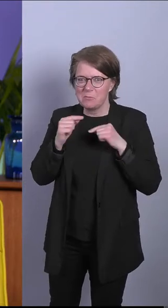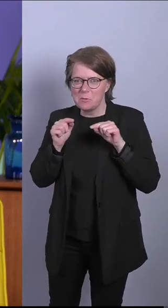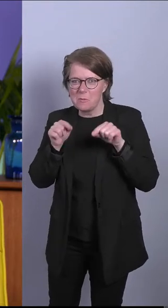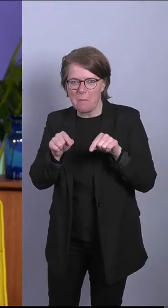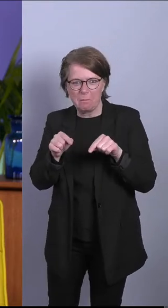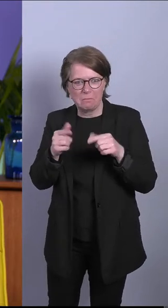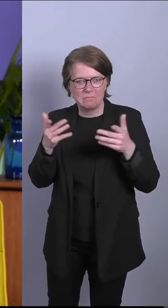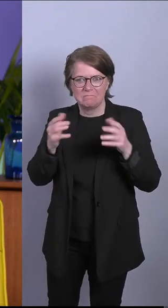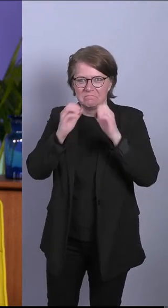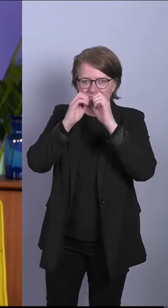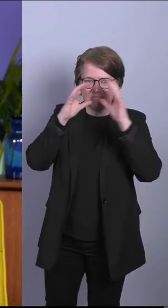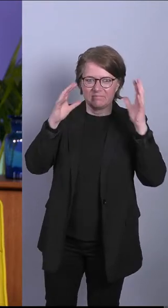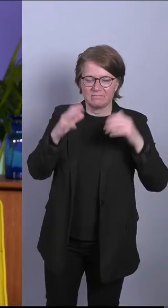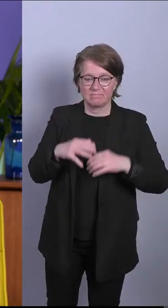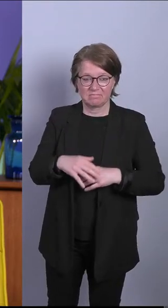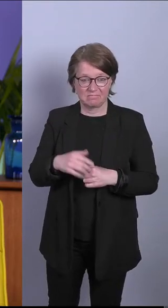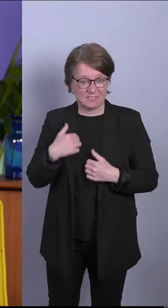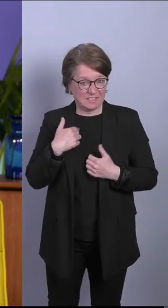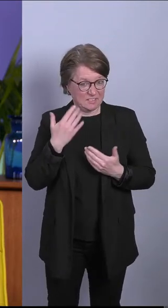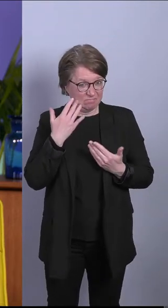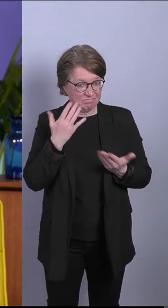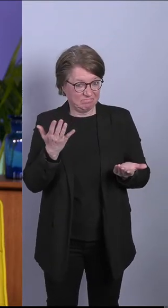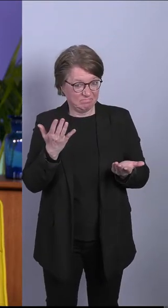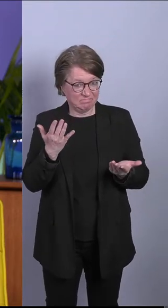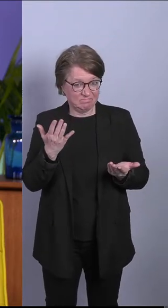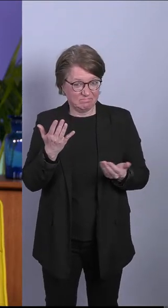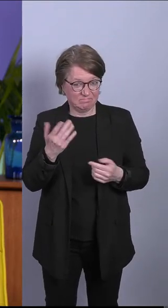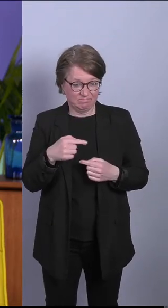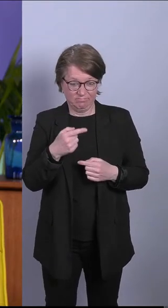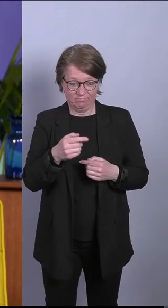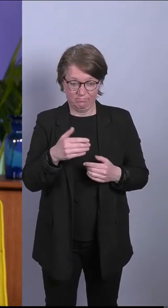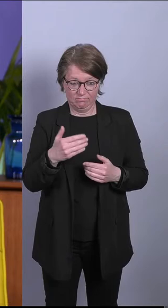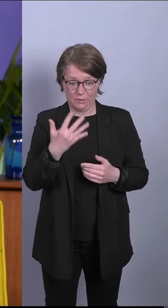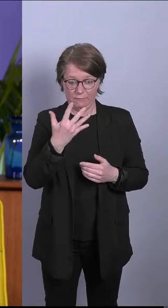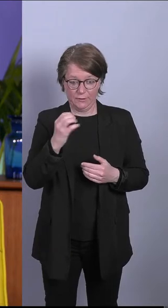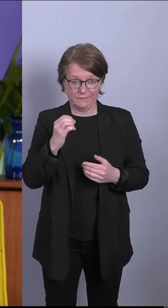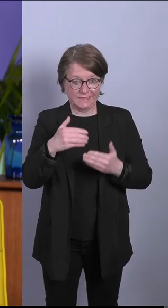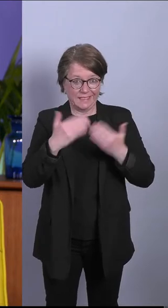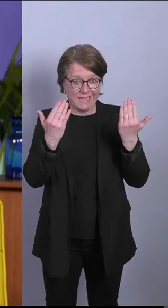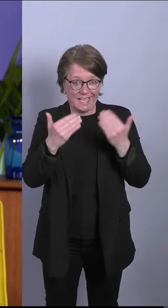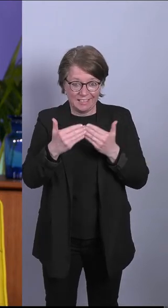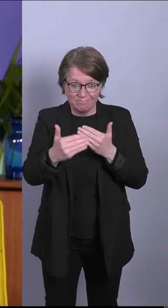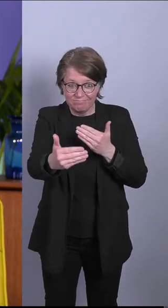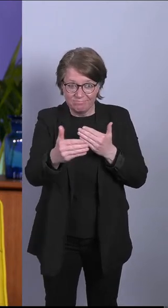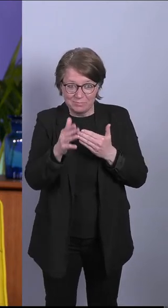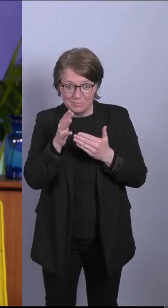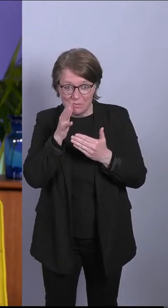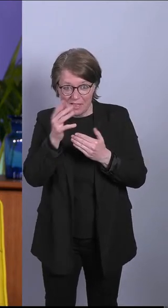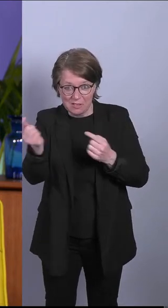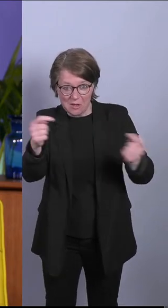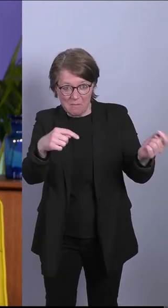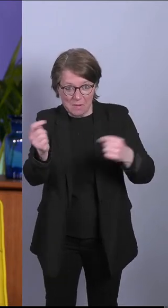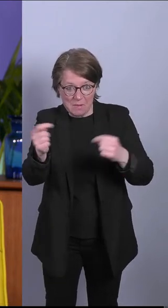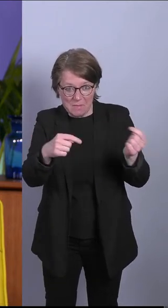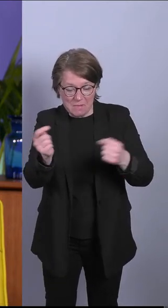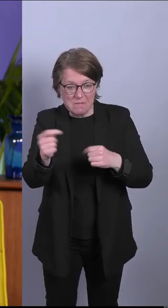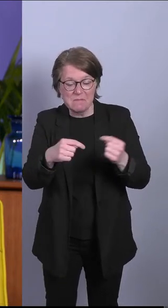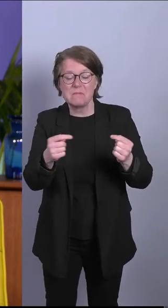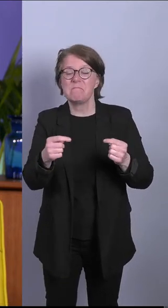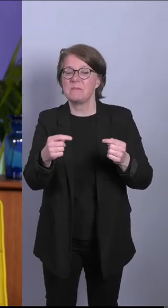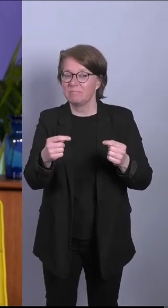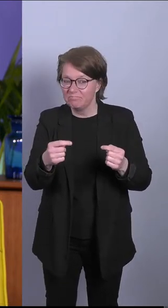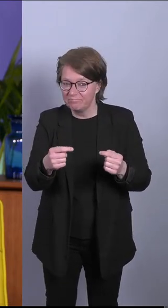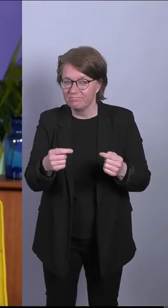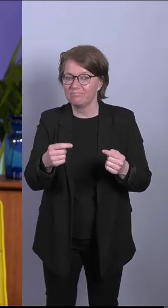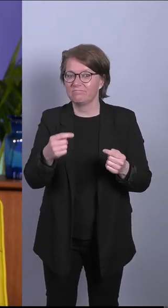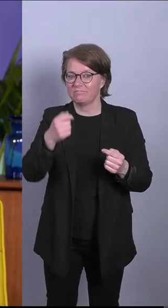With less than 50 days to go now, and thousands of people soon to be in Berlin, it really feels unreal.